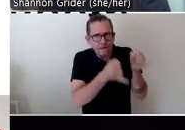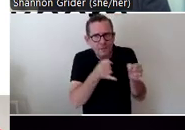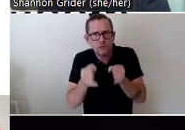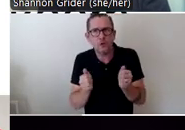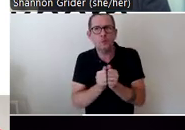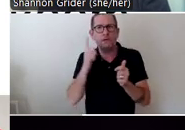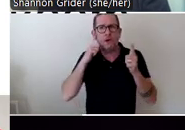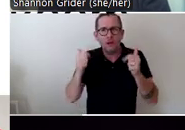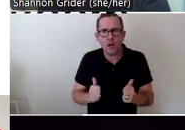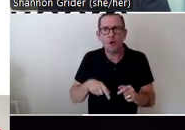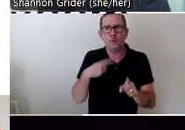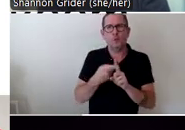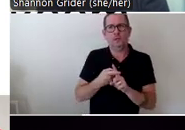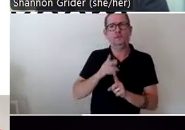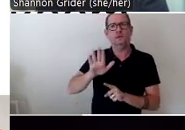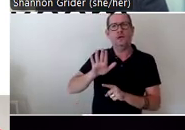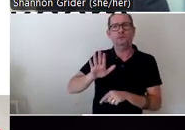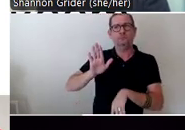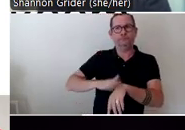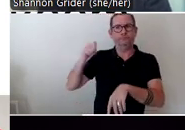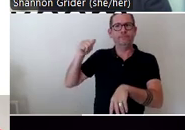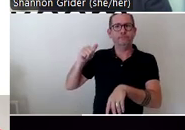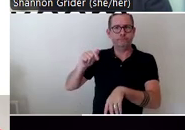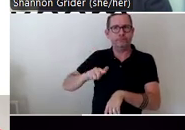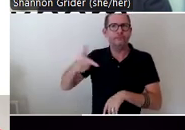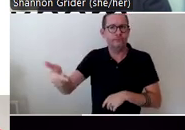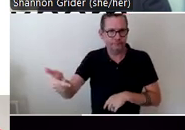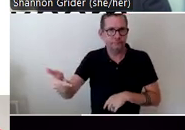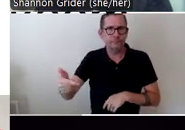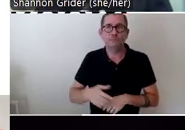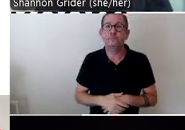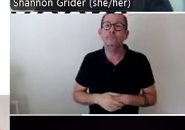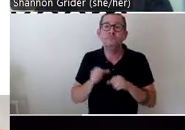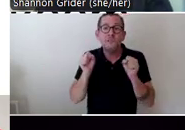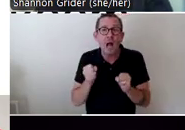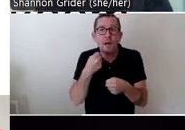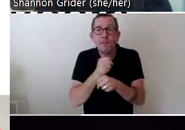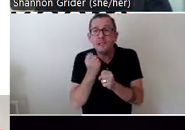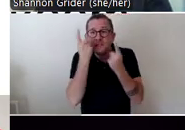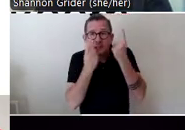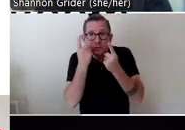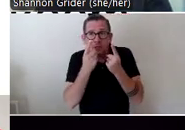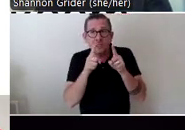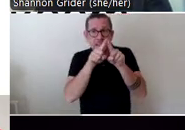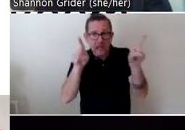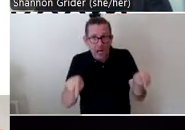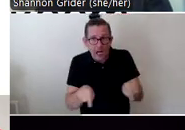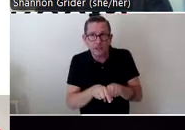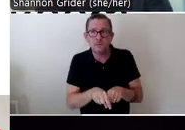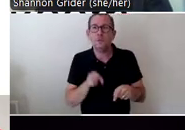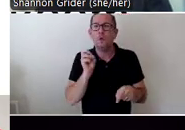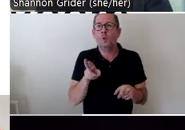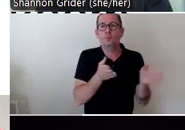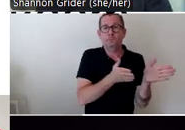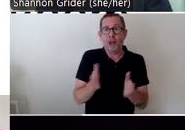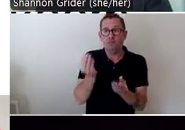There's a way that you should make sure that when you are calling the patient back for their appointment, that they are